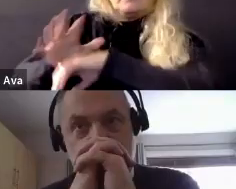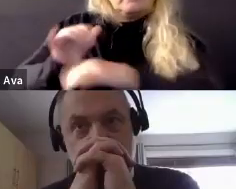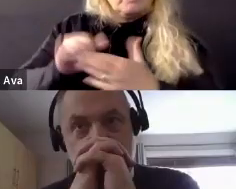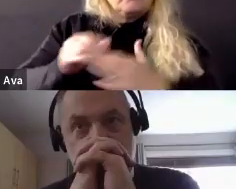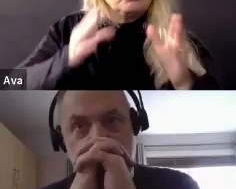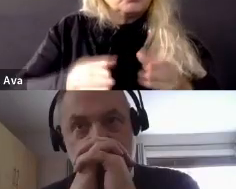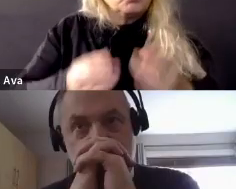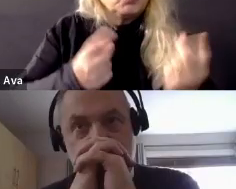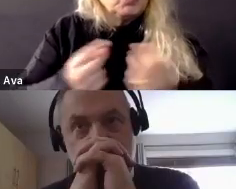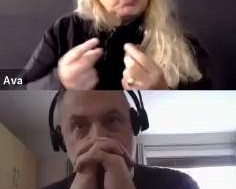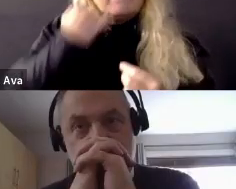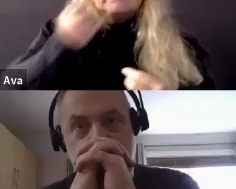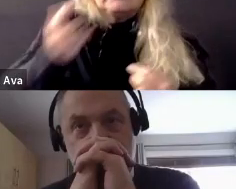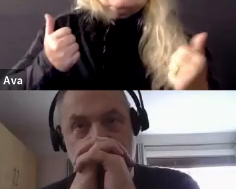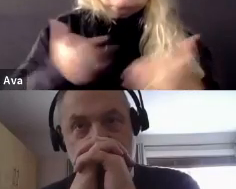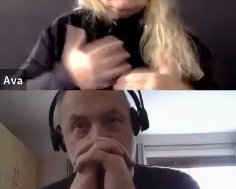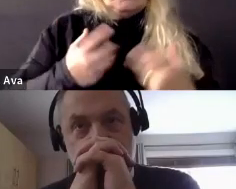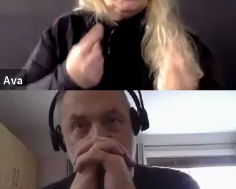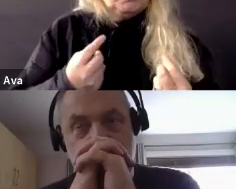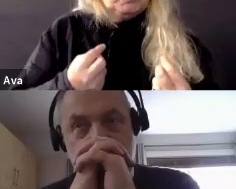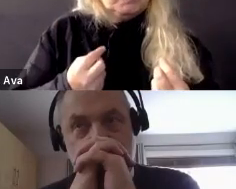were scared to do so?